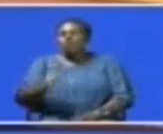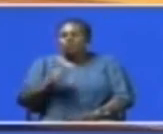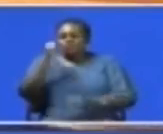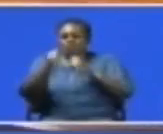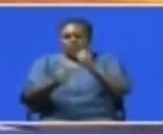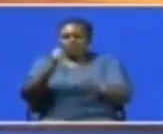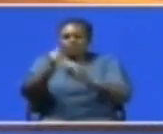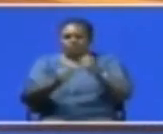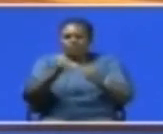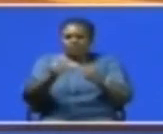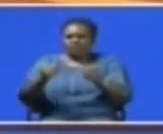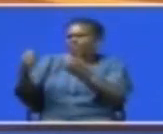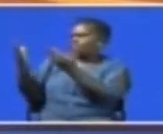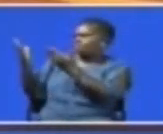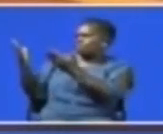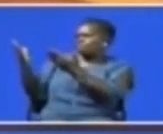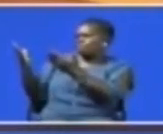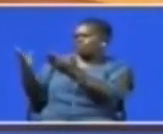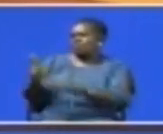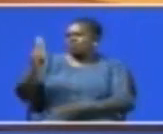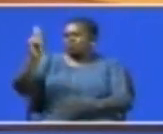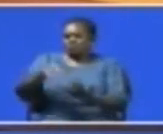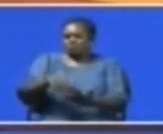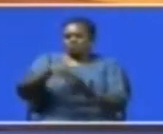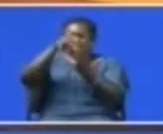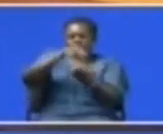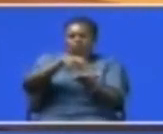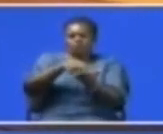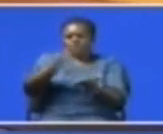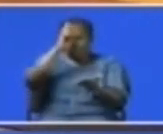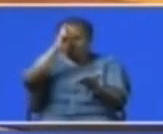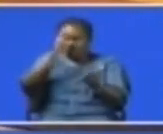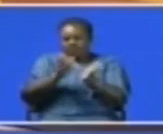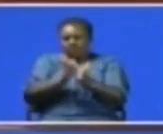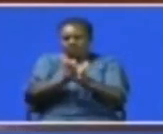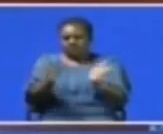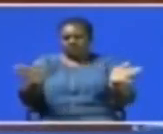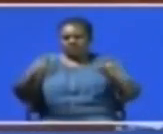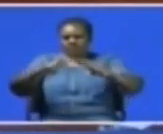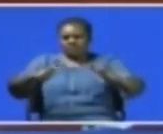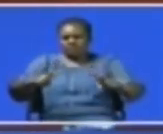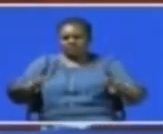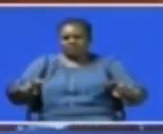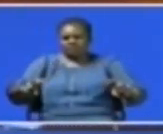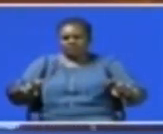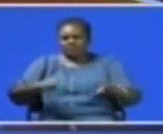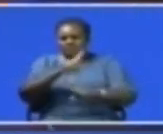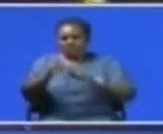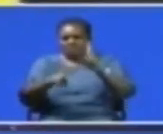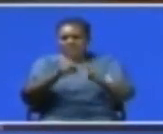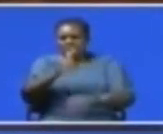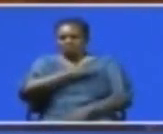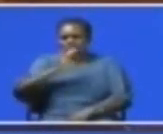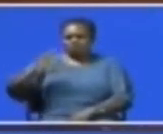Fifty-five-year-old Hillary Nzioki Mutyambai, President Uhuru Kenyatta's nominee for the position of Inspector General of the National Police Service, was vetted by a joint parliamentary committee